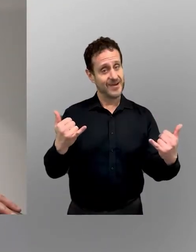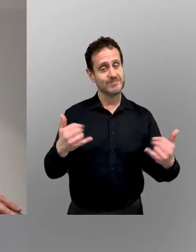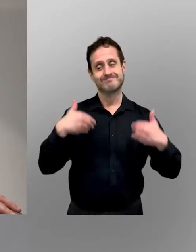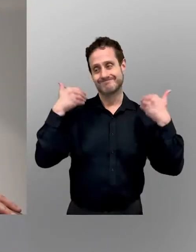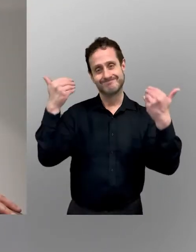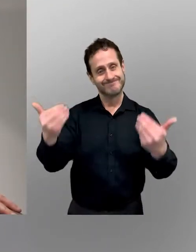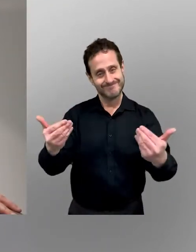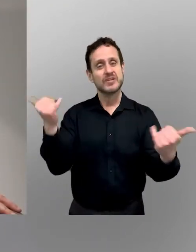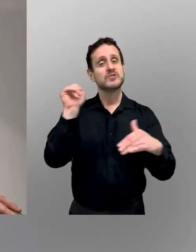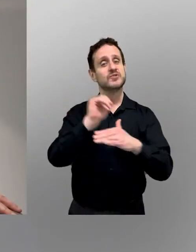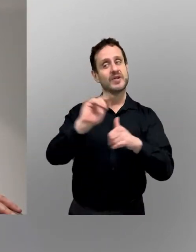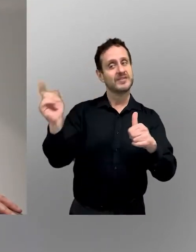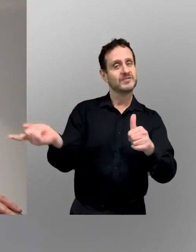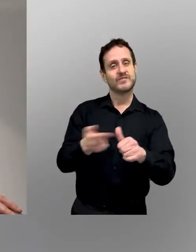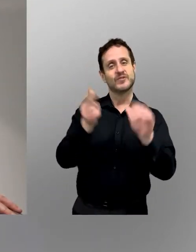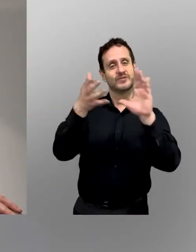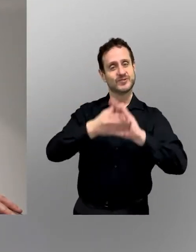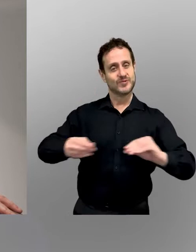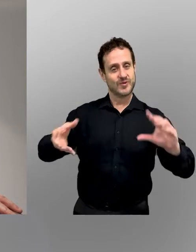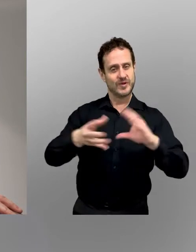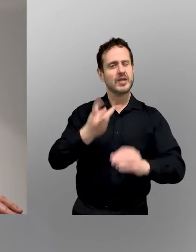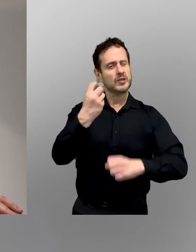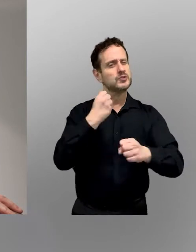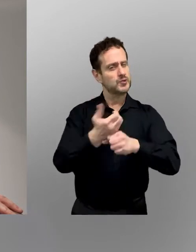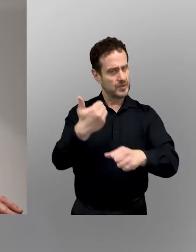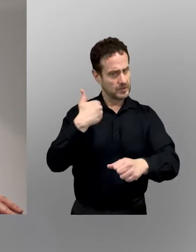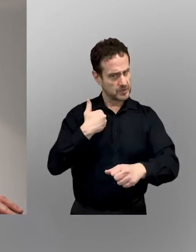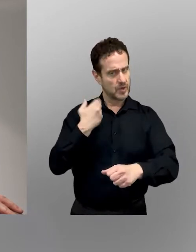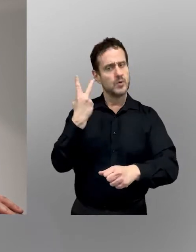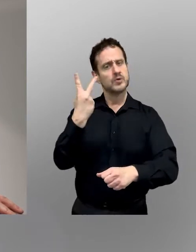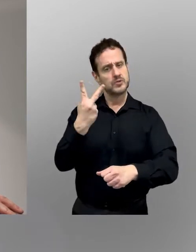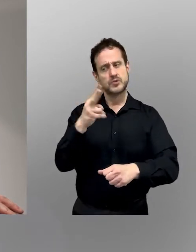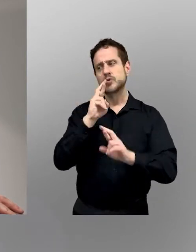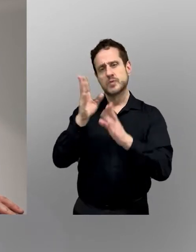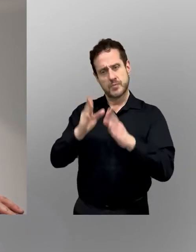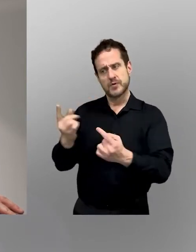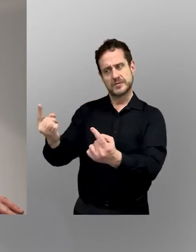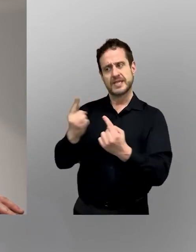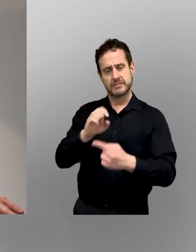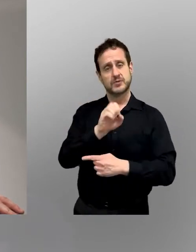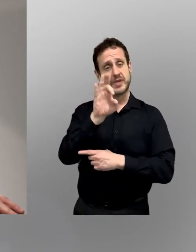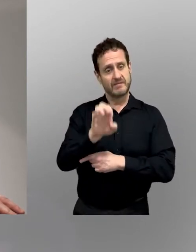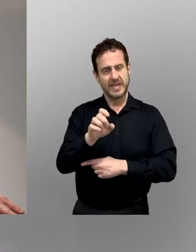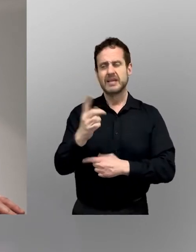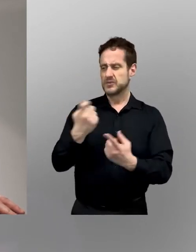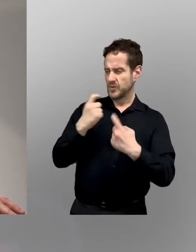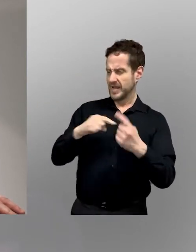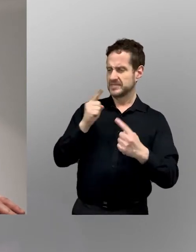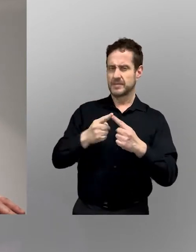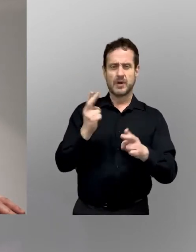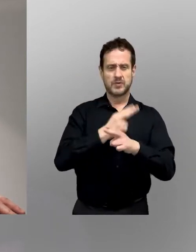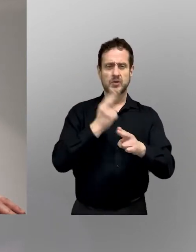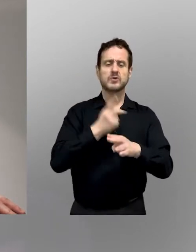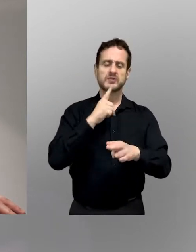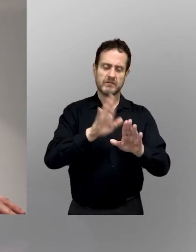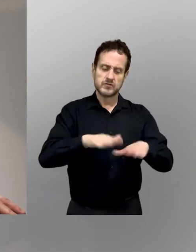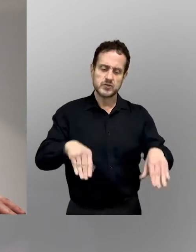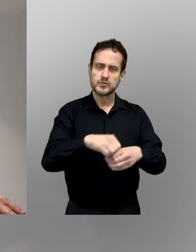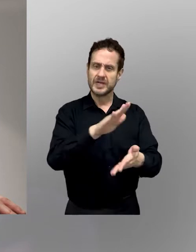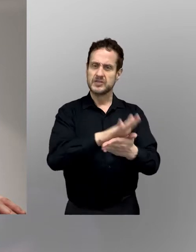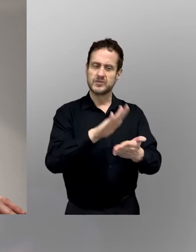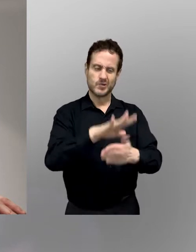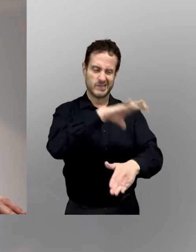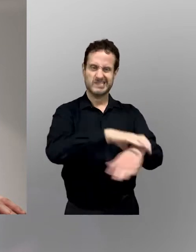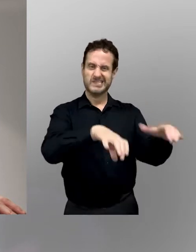Now, on to our evening's first feature. 2 years ago, 2 reporters came to Equip for Equality to inquire about the use of physical